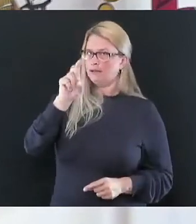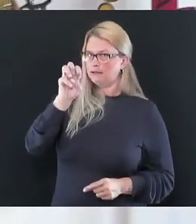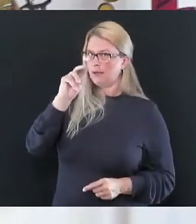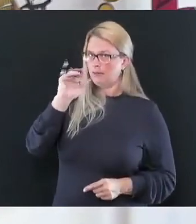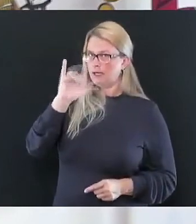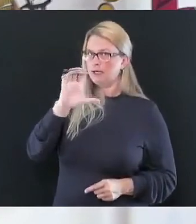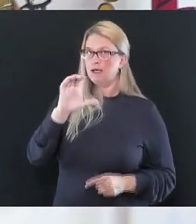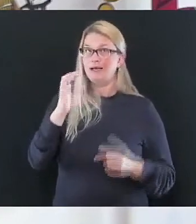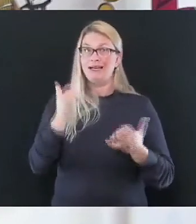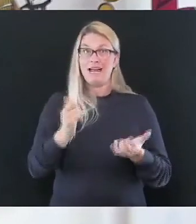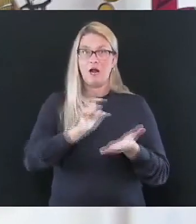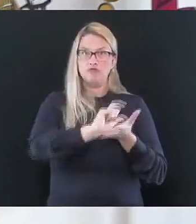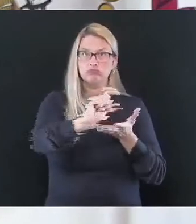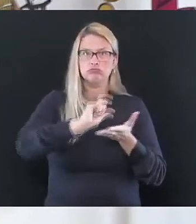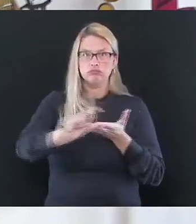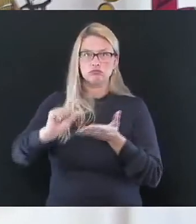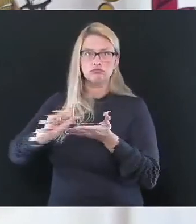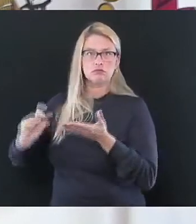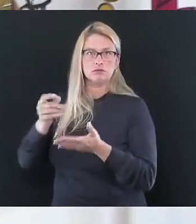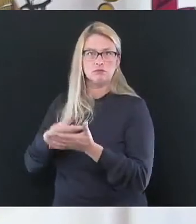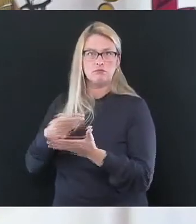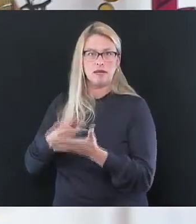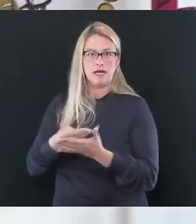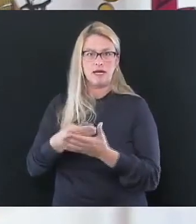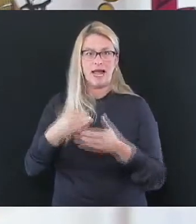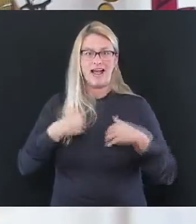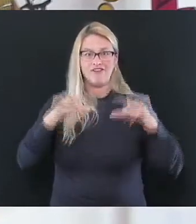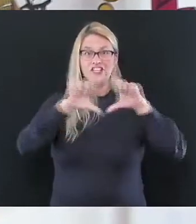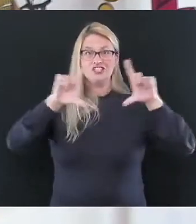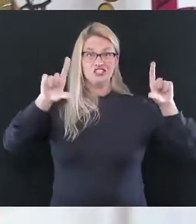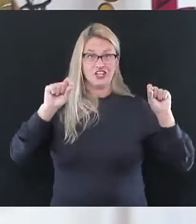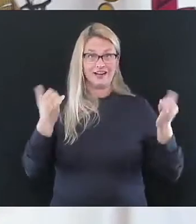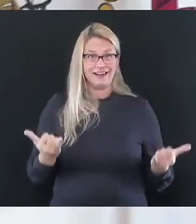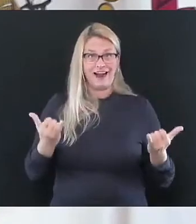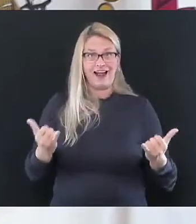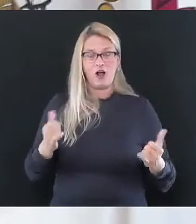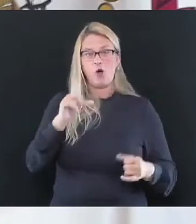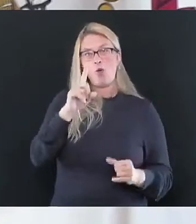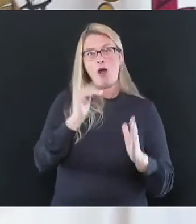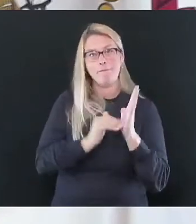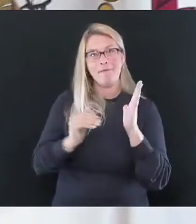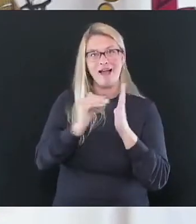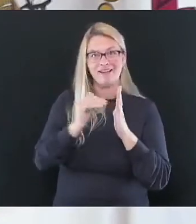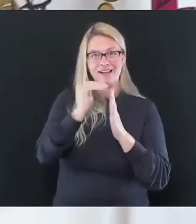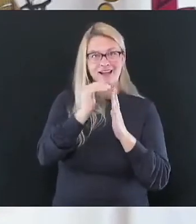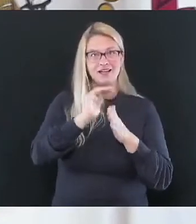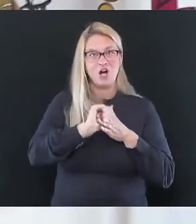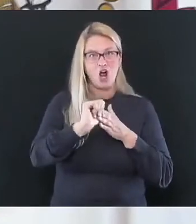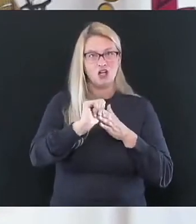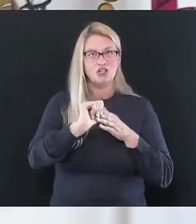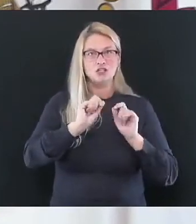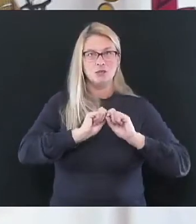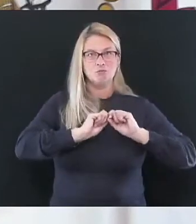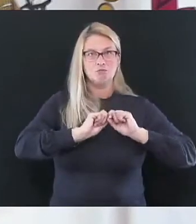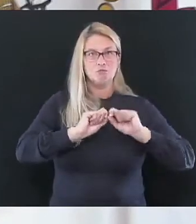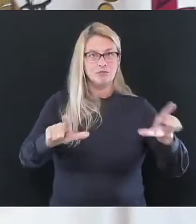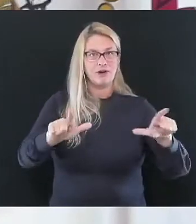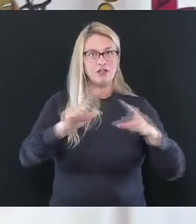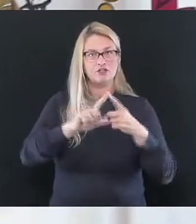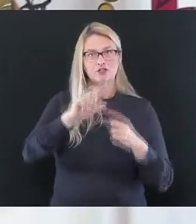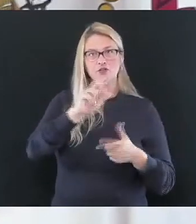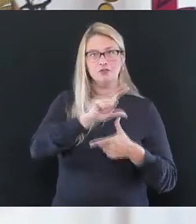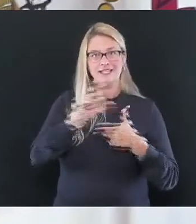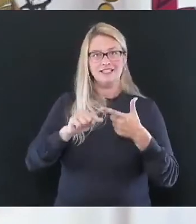dispensing that money out to them, and here's the check that's going out. $1 million is going to the Mountaineer Food Bank and